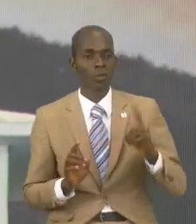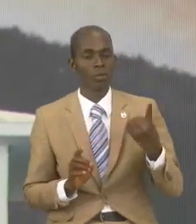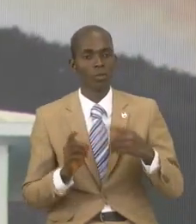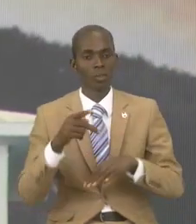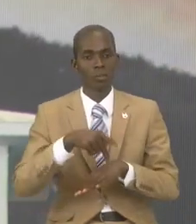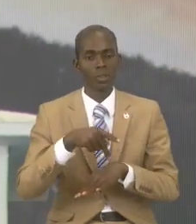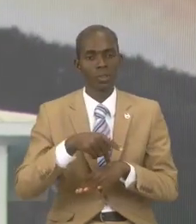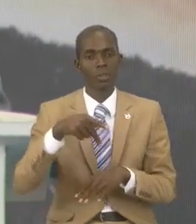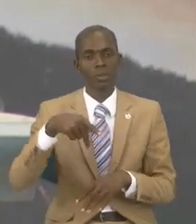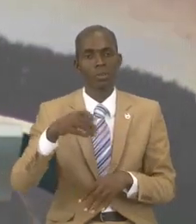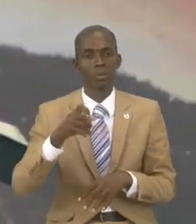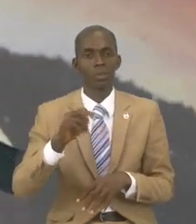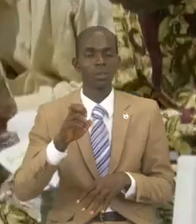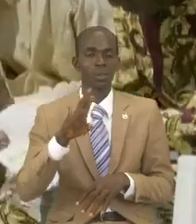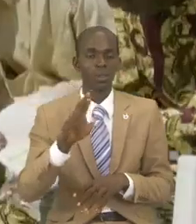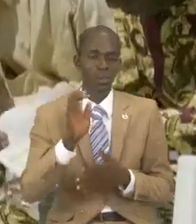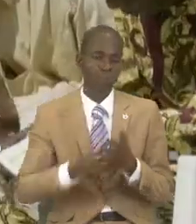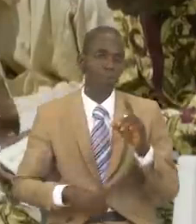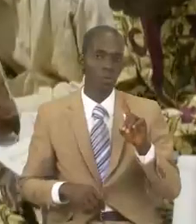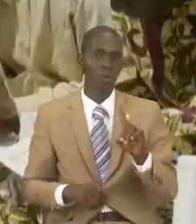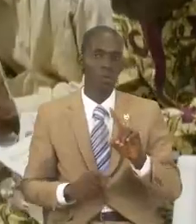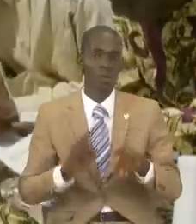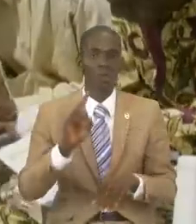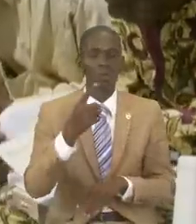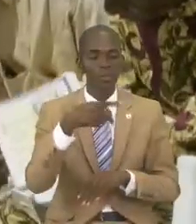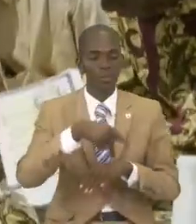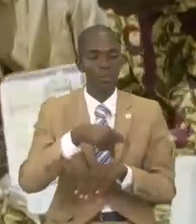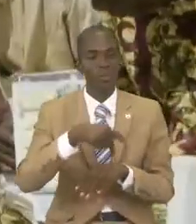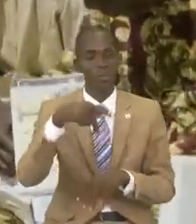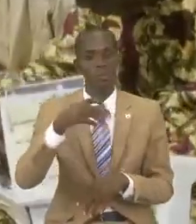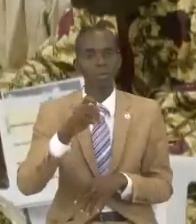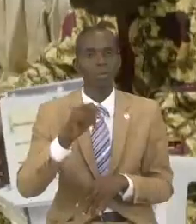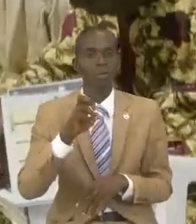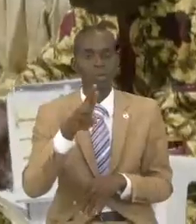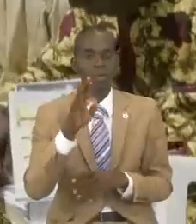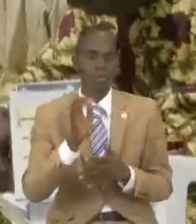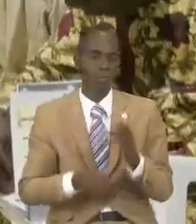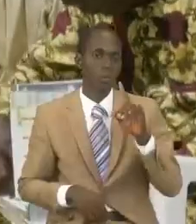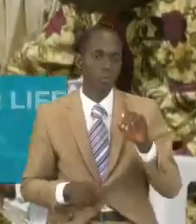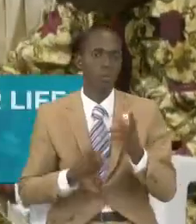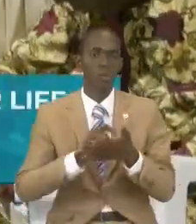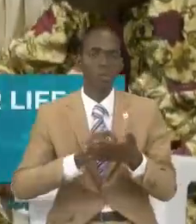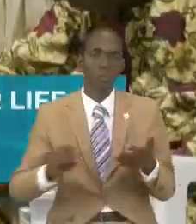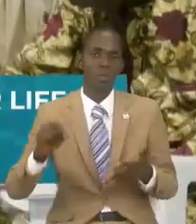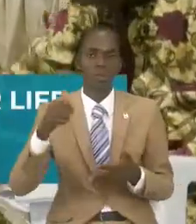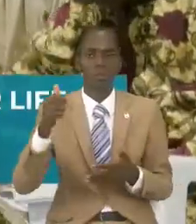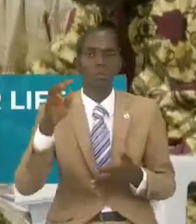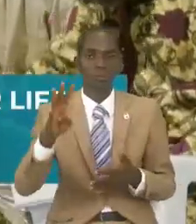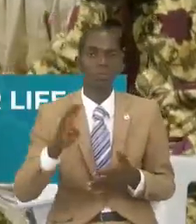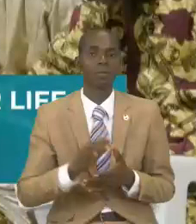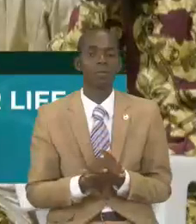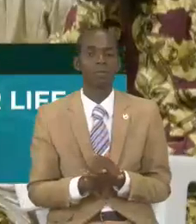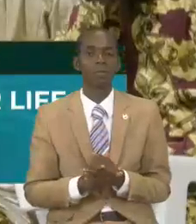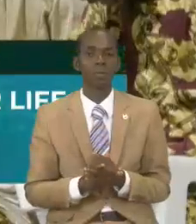chapter 1, we're reading from verse 14. First Peter chapter